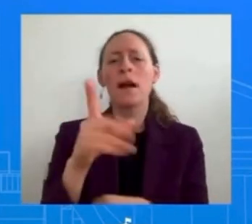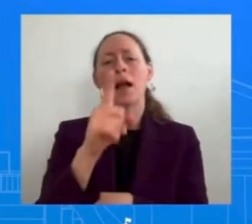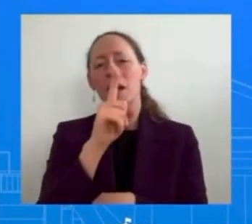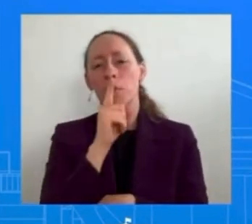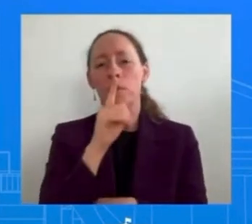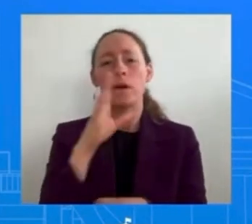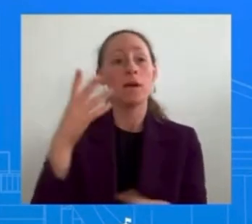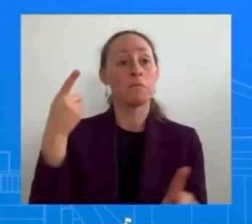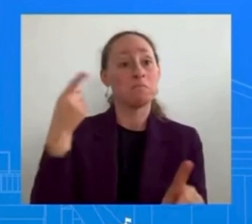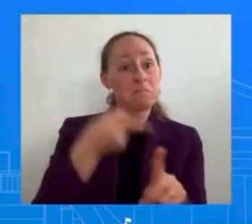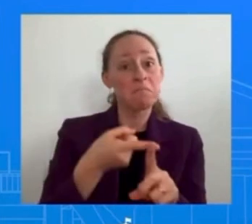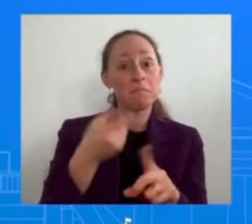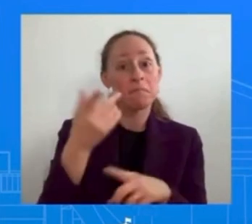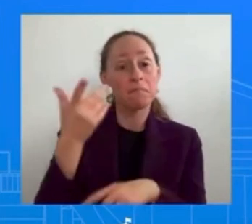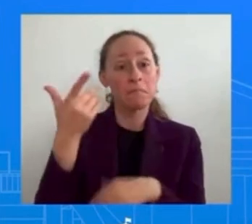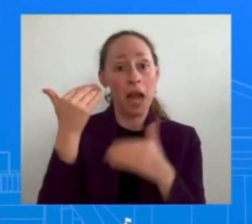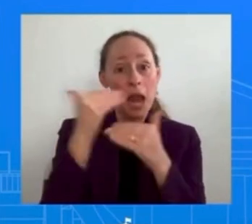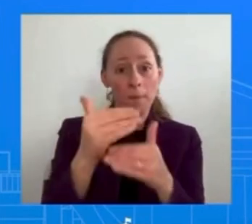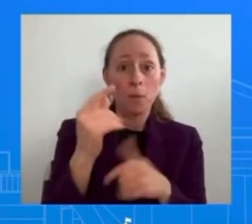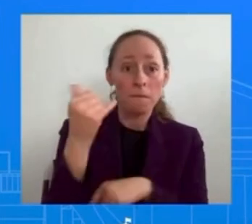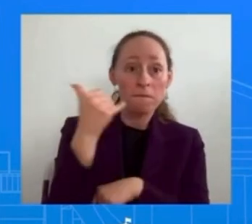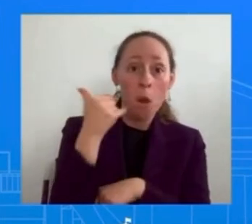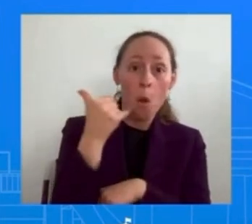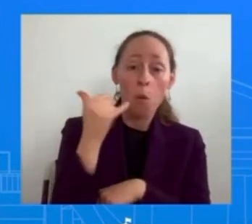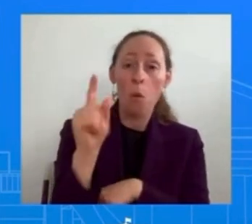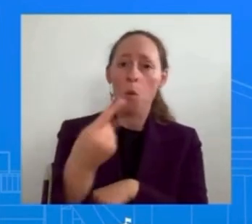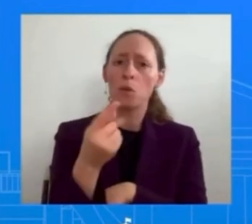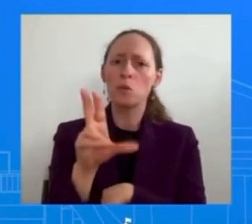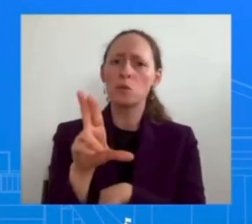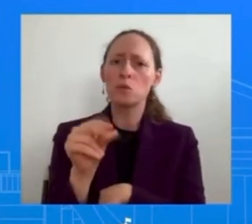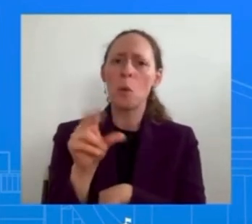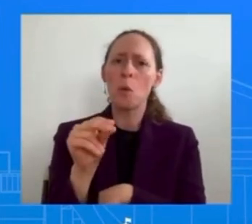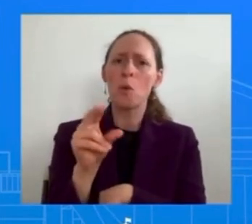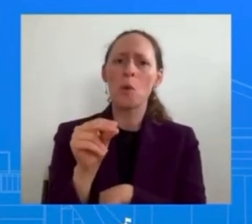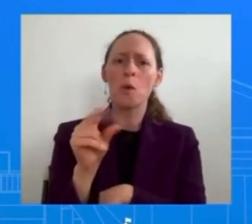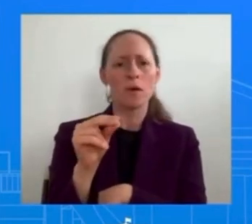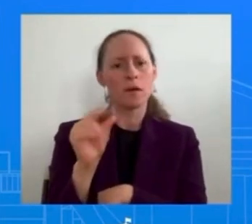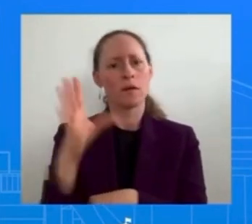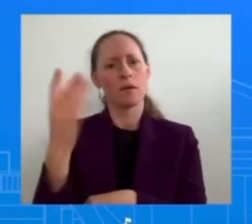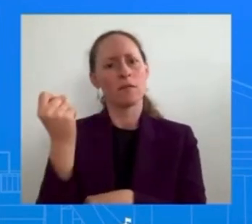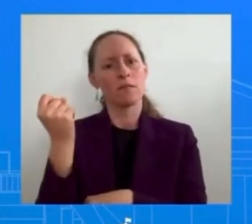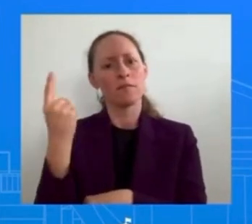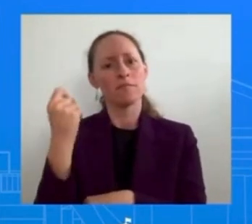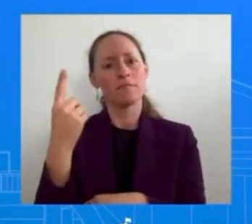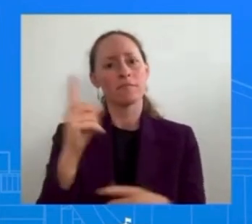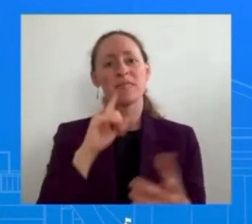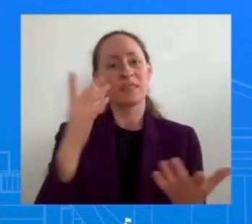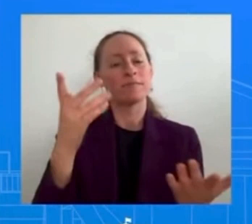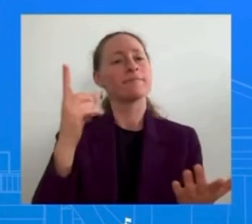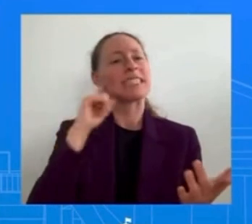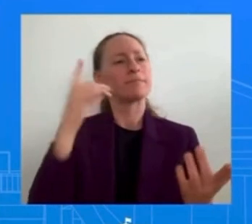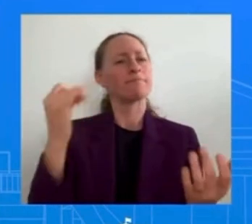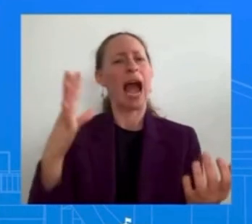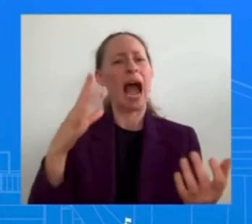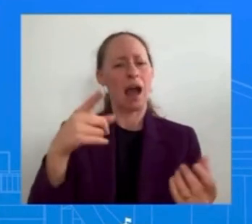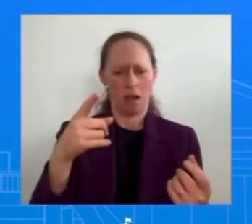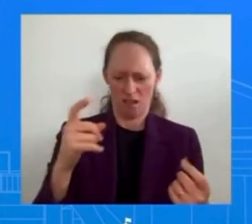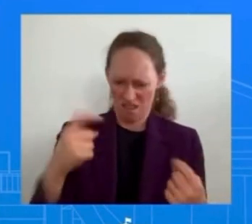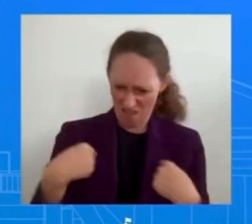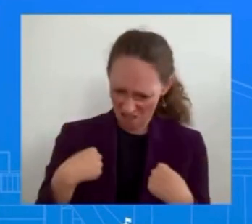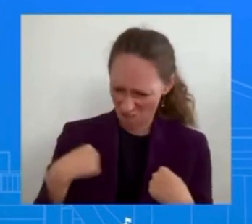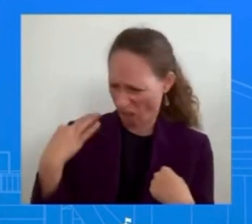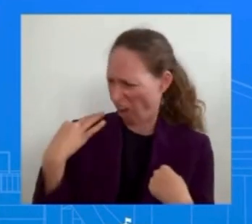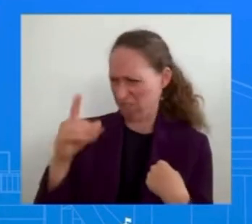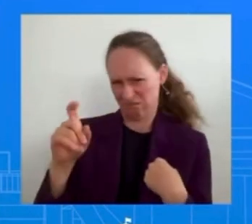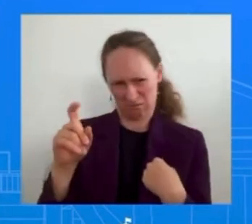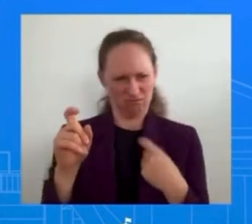lack of understanding whether they should or should not apply for federal aid. And we want everybody in Hawaii to know that they should apply for